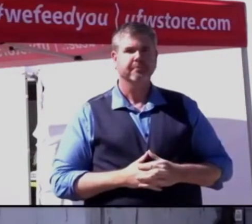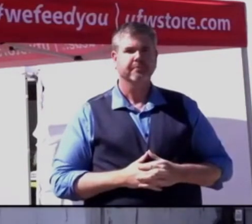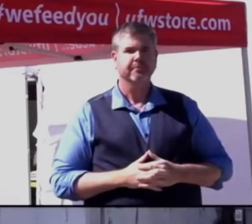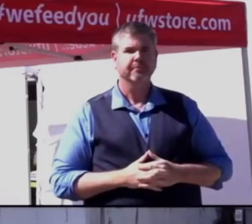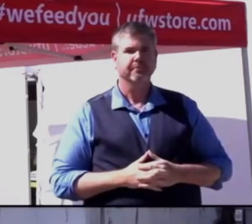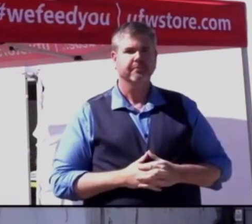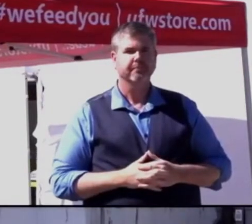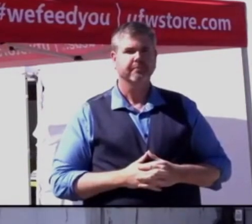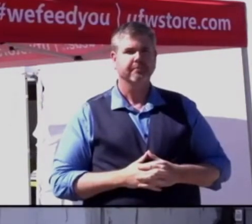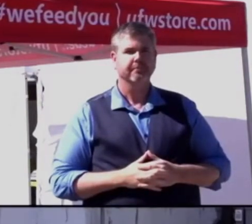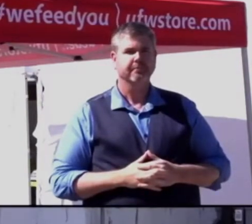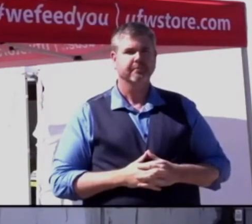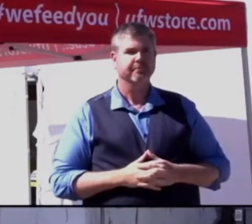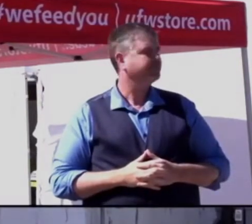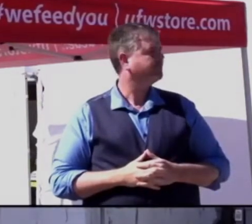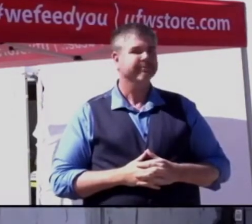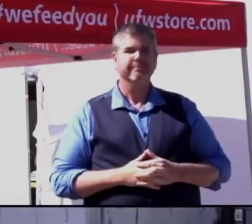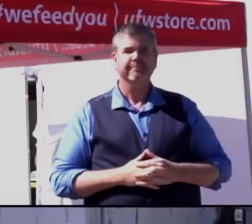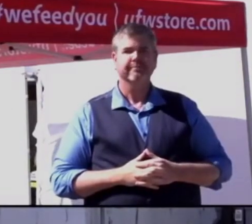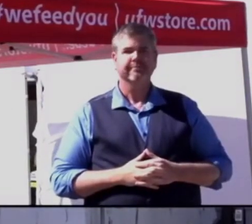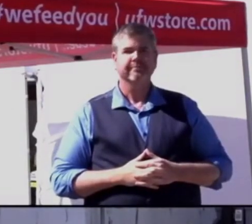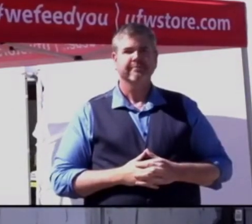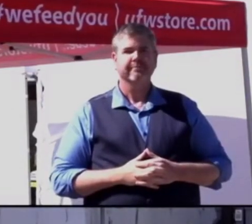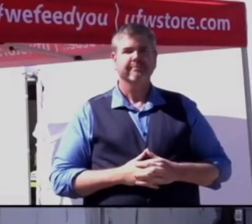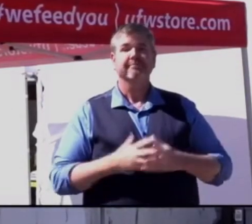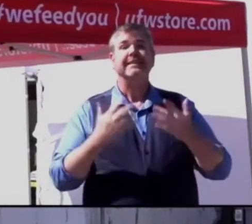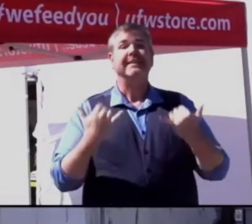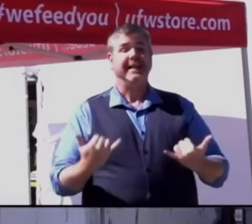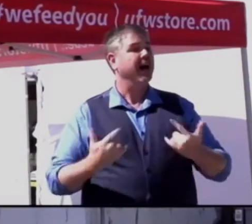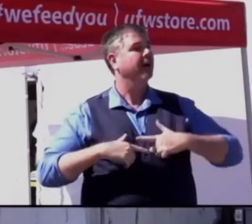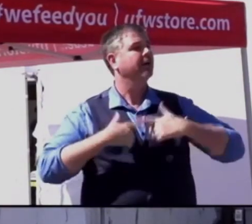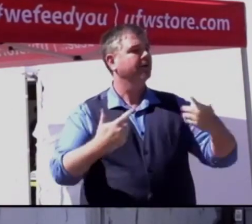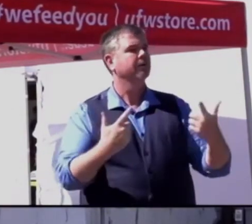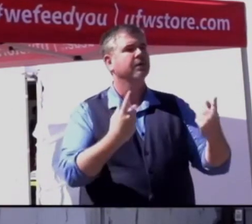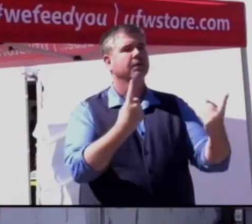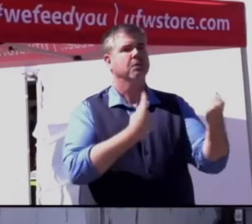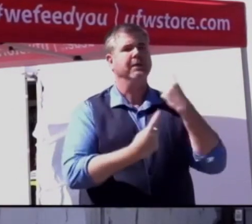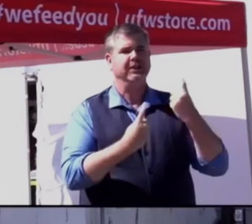All right. We will now move into questions and answers.